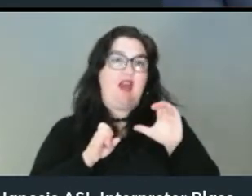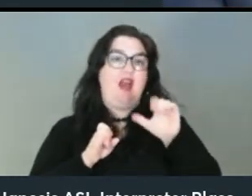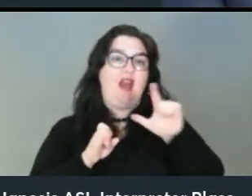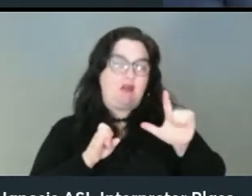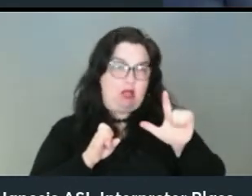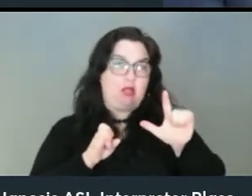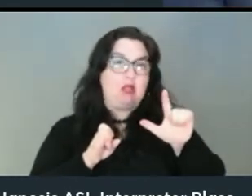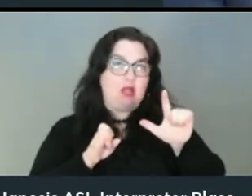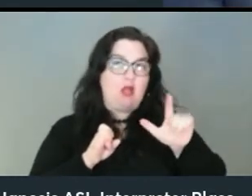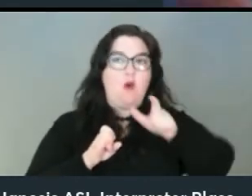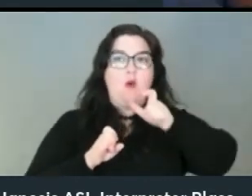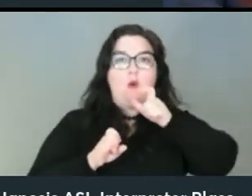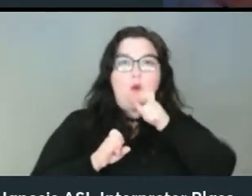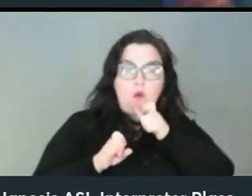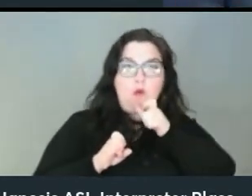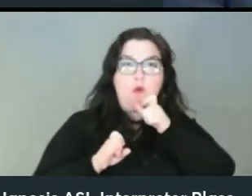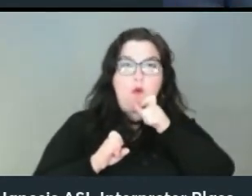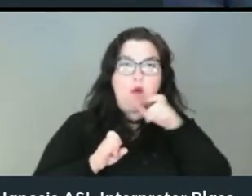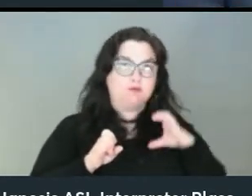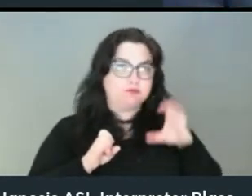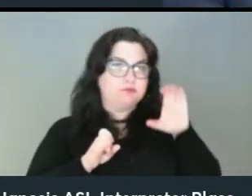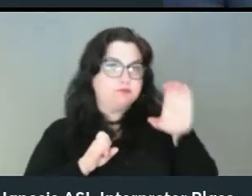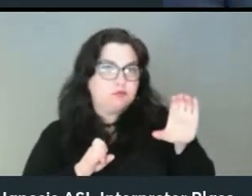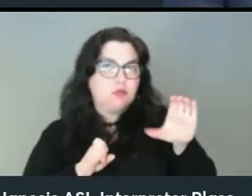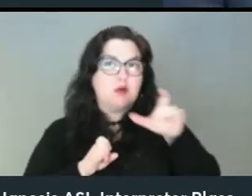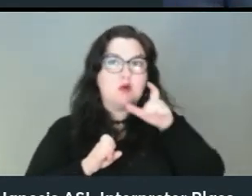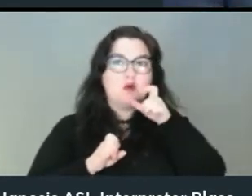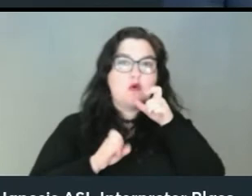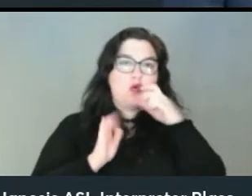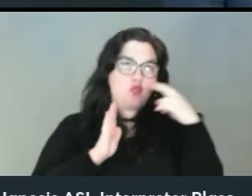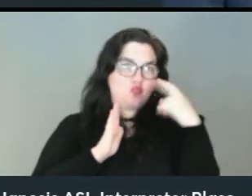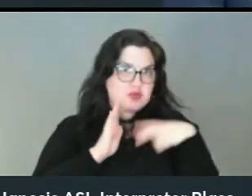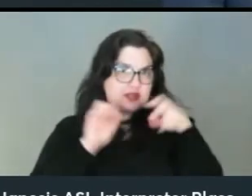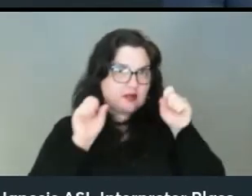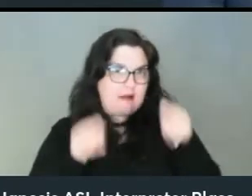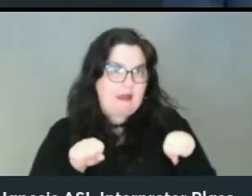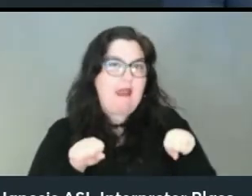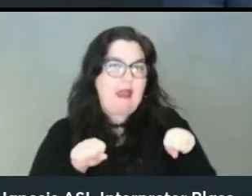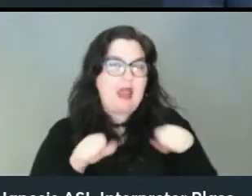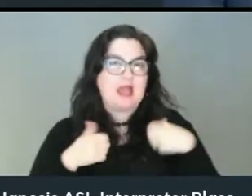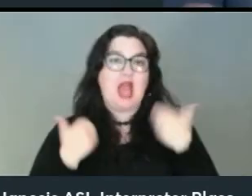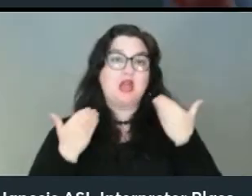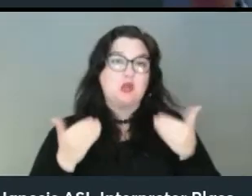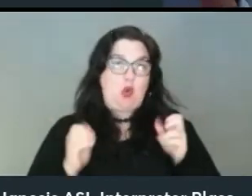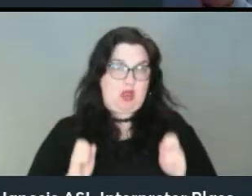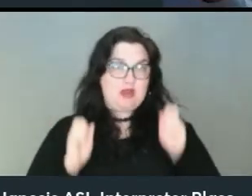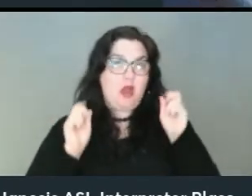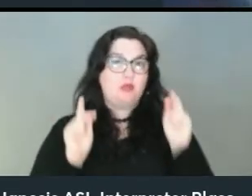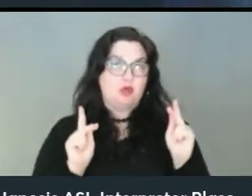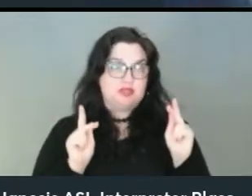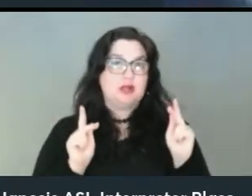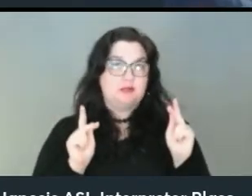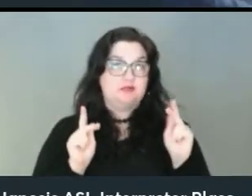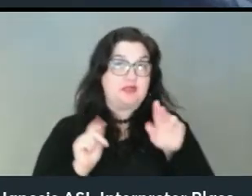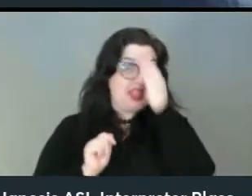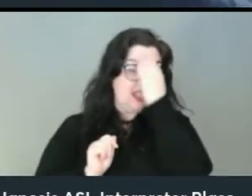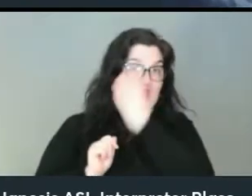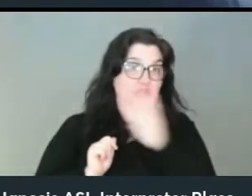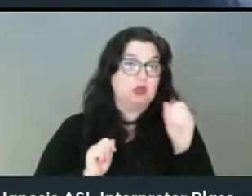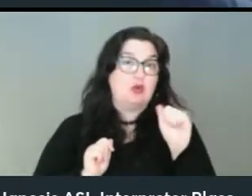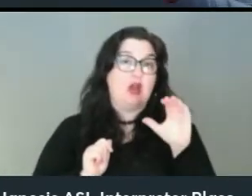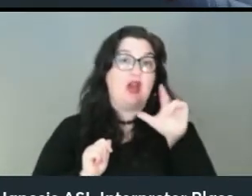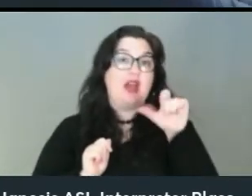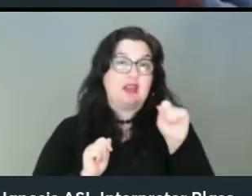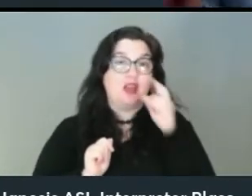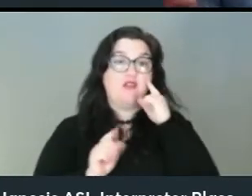who gets to read its contents. So I can go do permissions on the object, and this ACL is for this very specific.